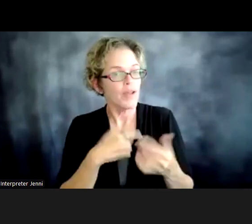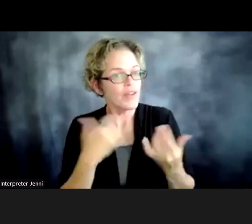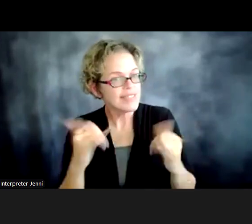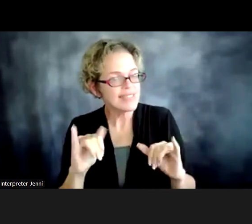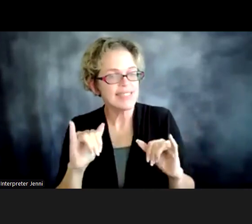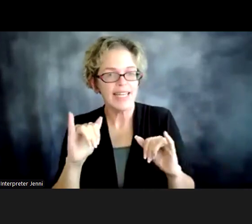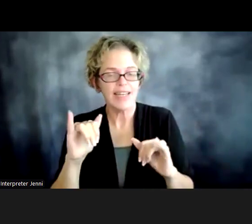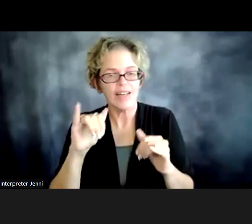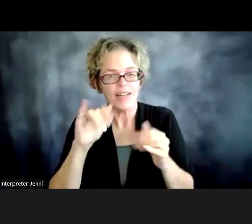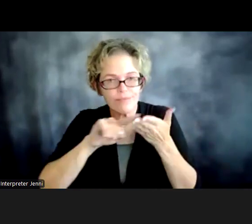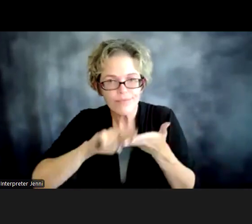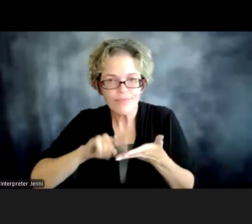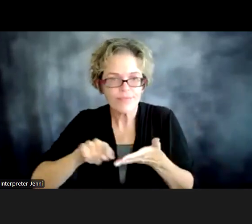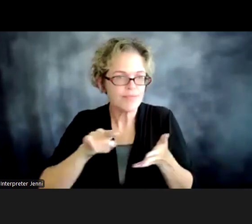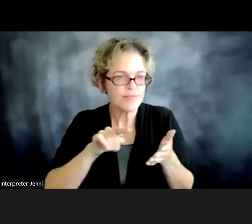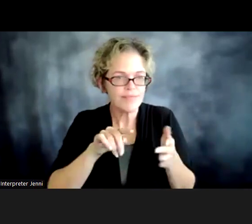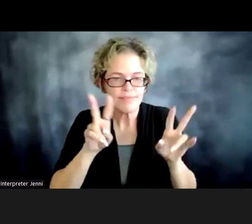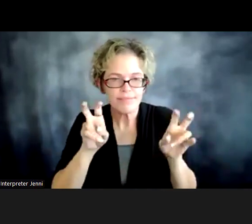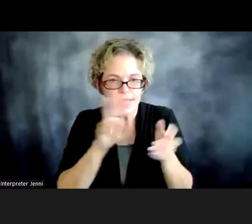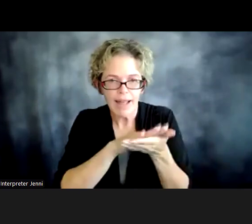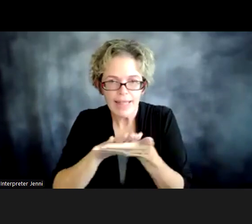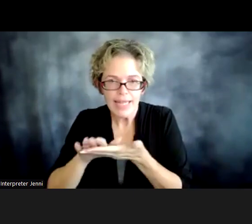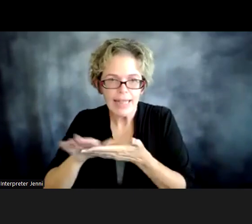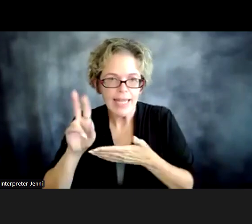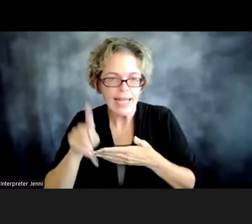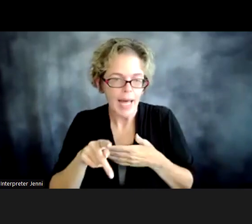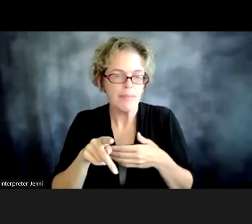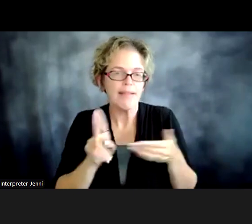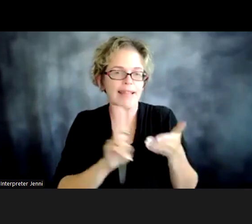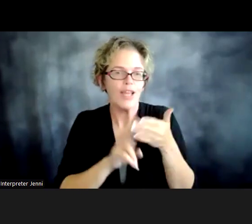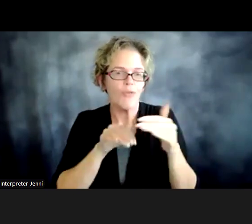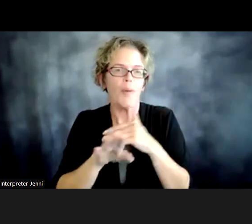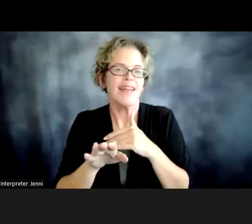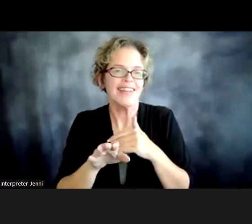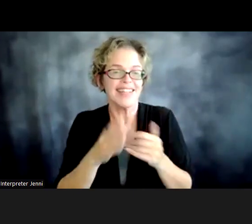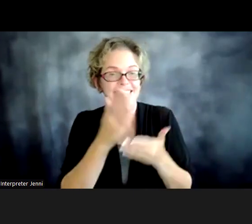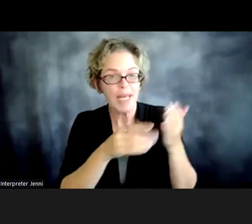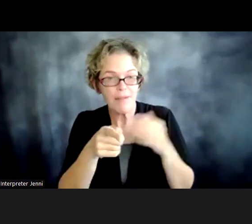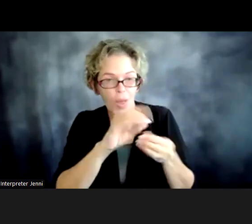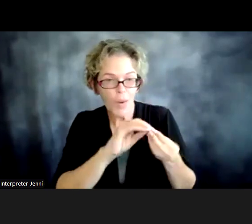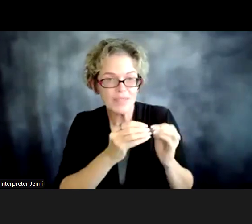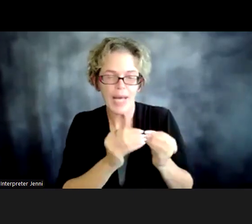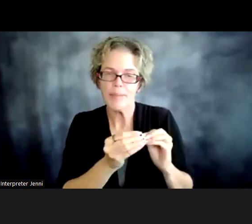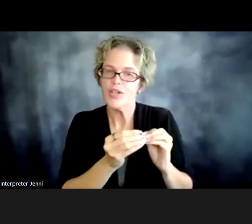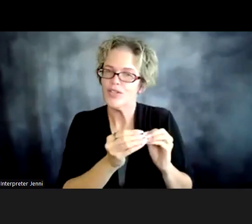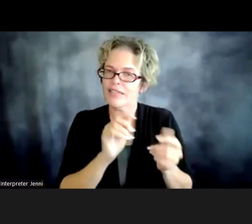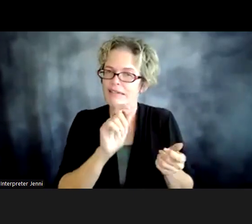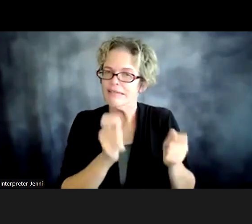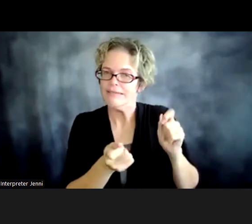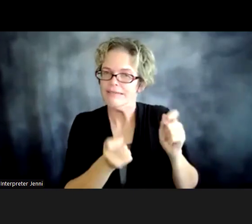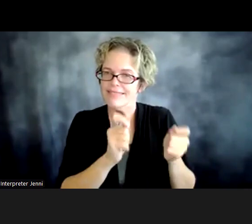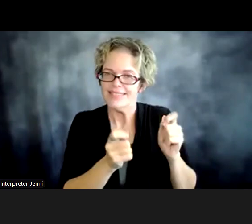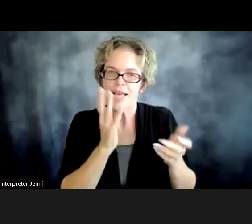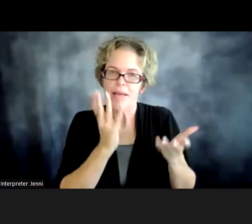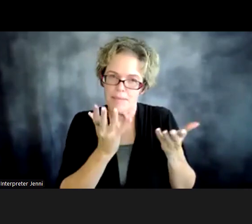through doing some cleanup of the initial enrollment into Apple Health expansion. So some of those numbers are in flux. So just want